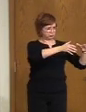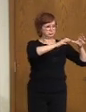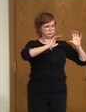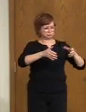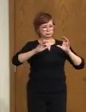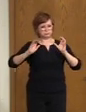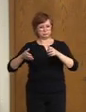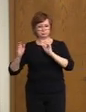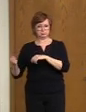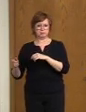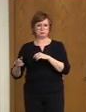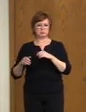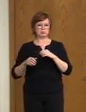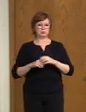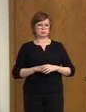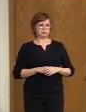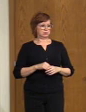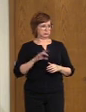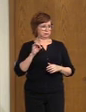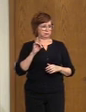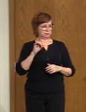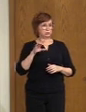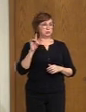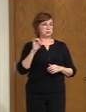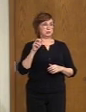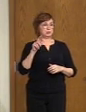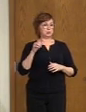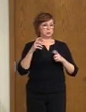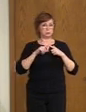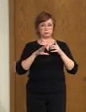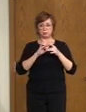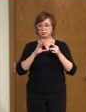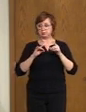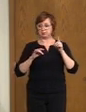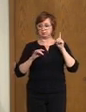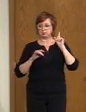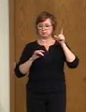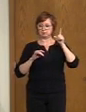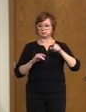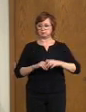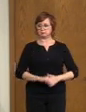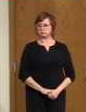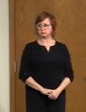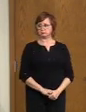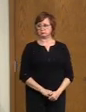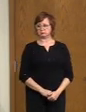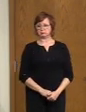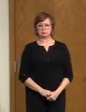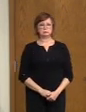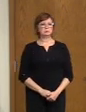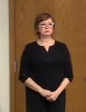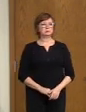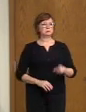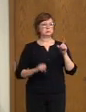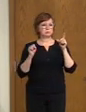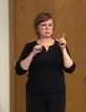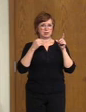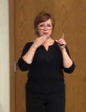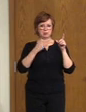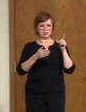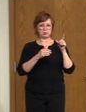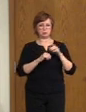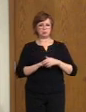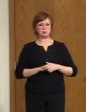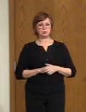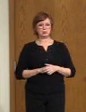supplies allow. And I just want to see if Dr. Diener had any comments. We'll go to Dr. Diener on the line. Thanks, Dr.